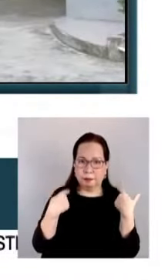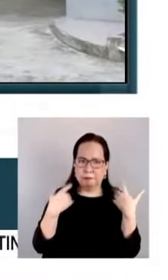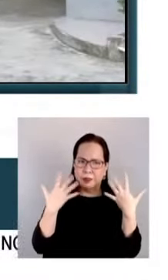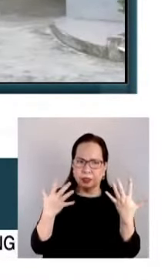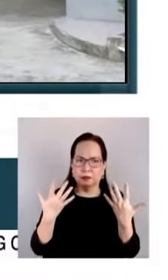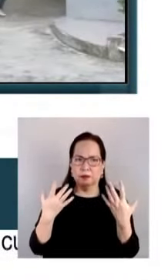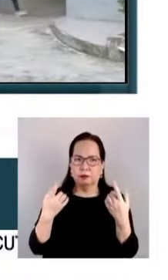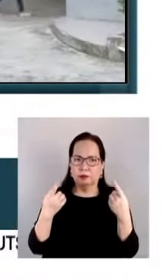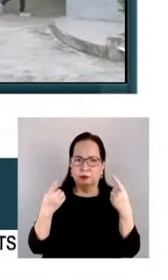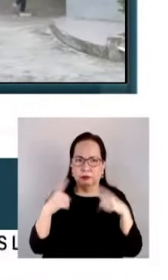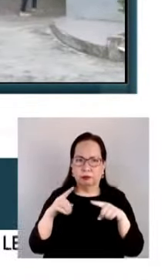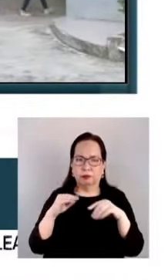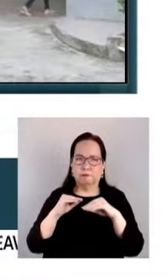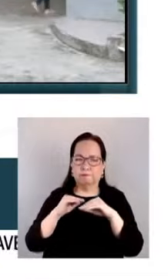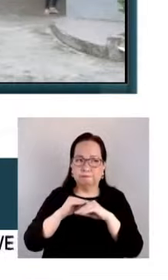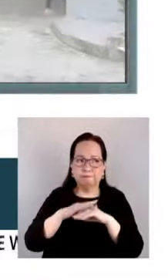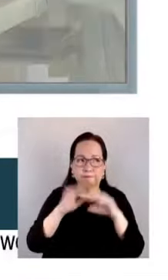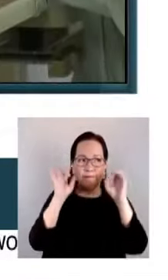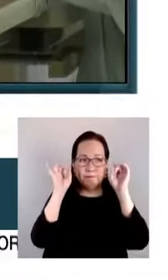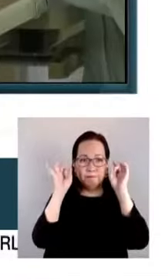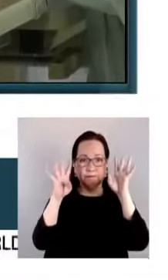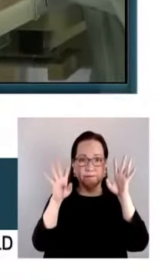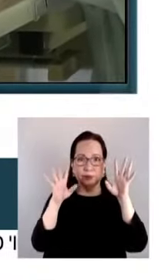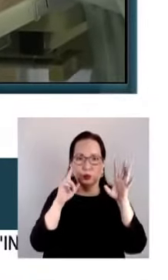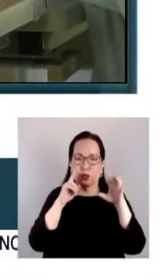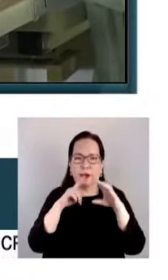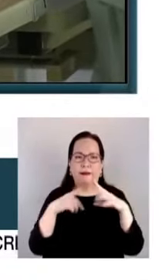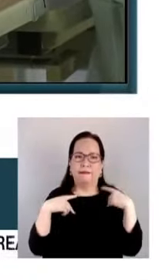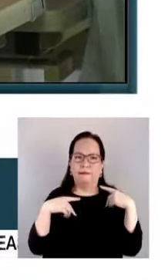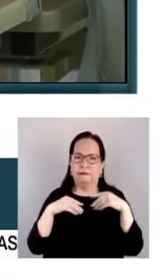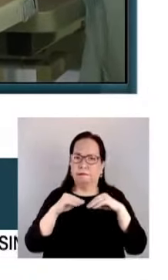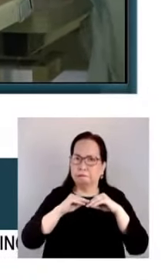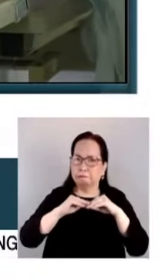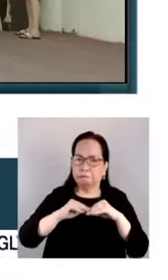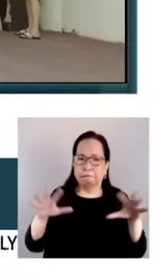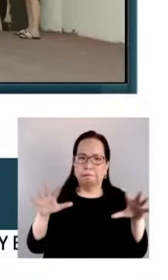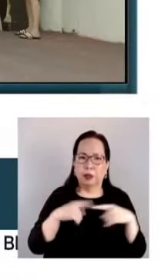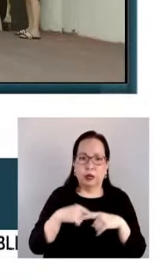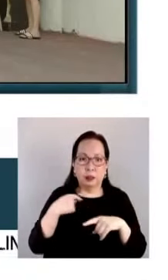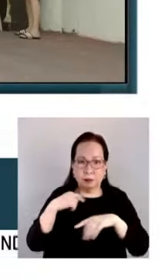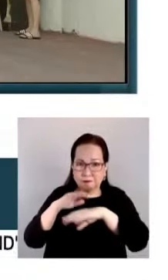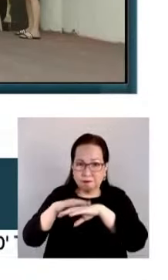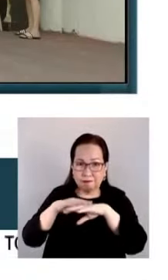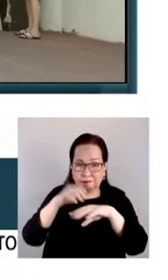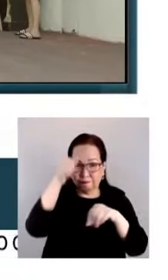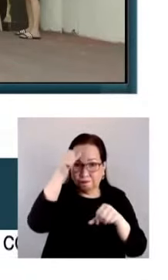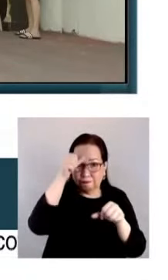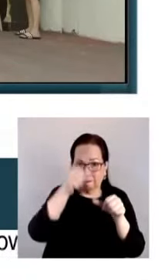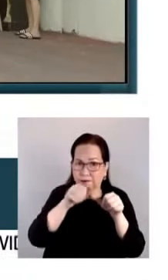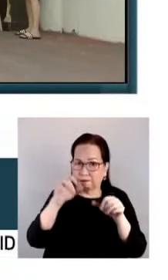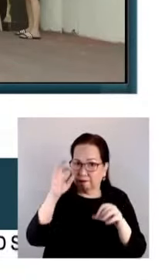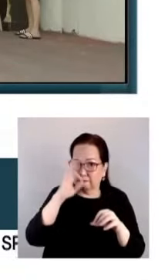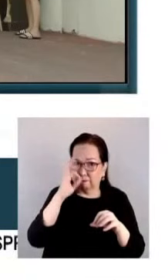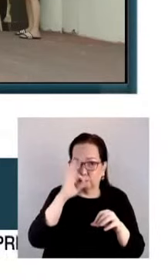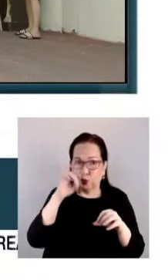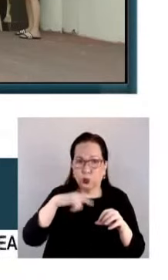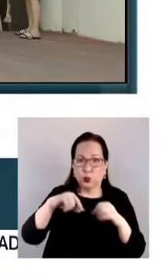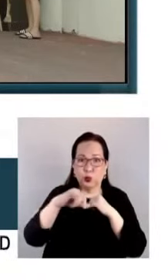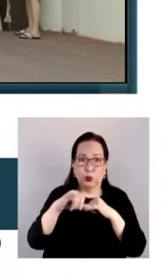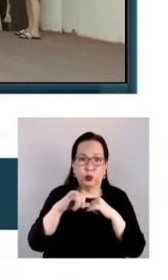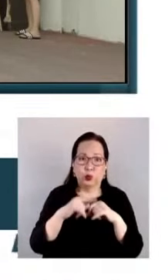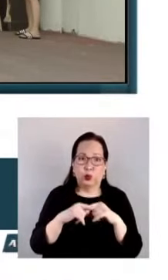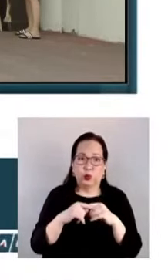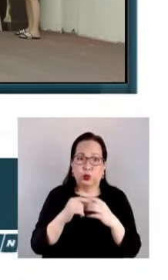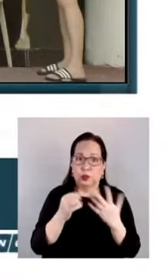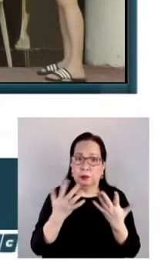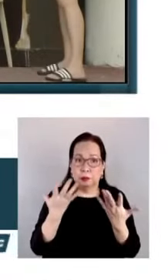a major threat of an outbreak. We have to remind our kababayans na even though this will likely